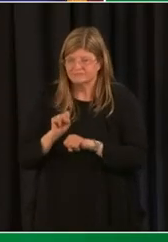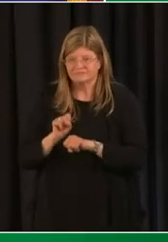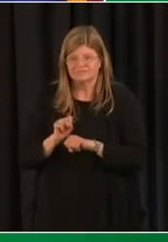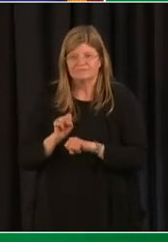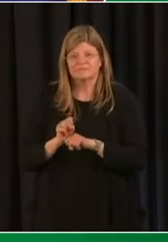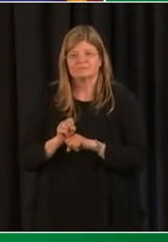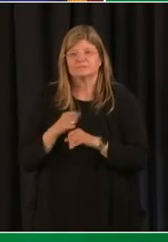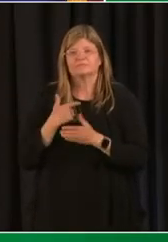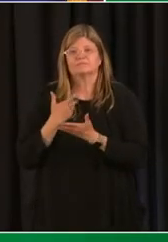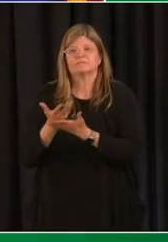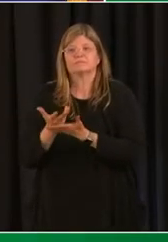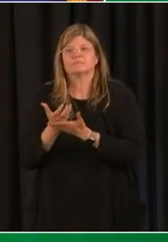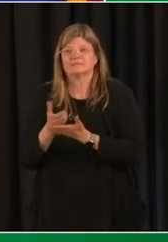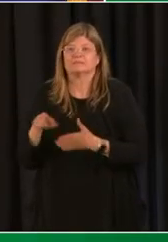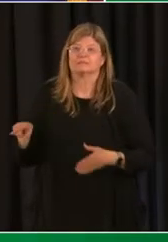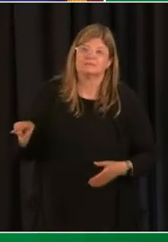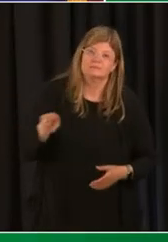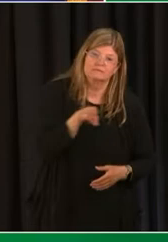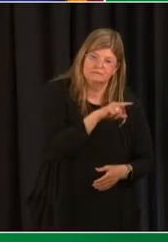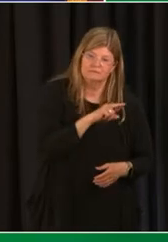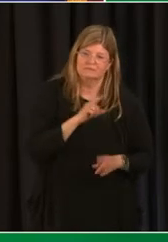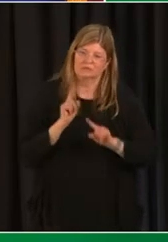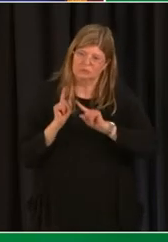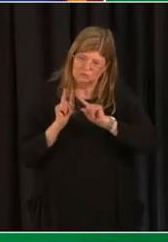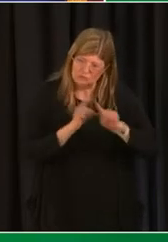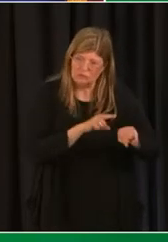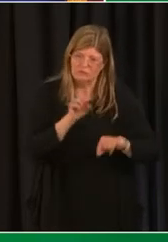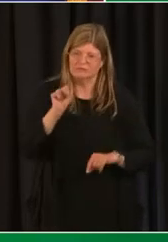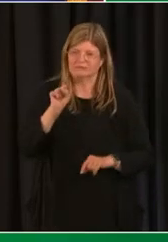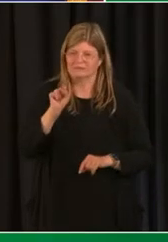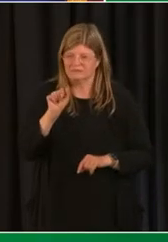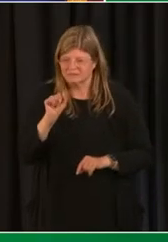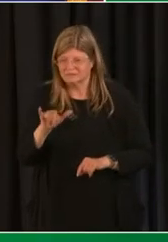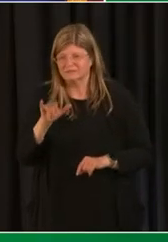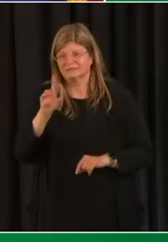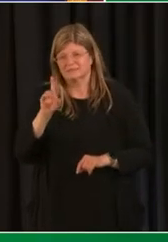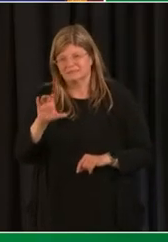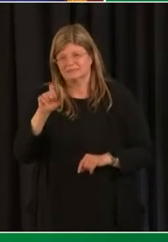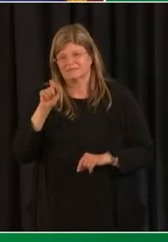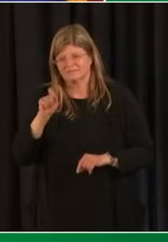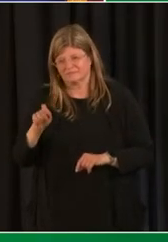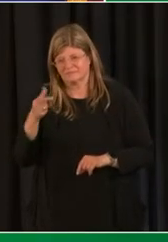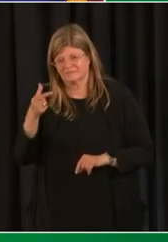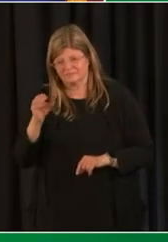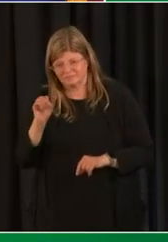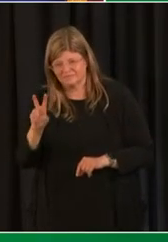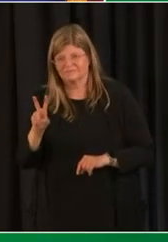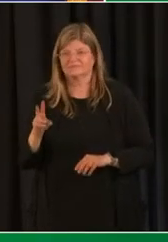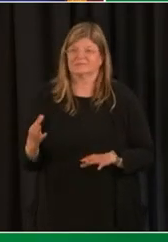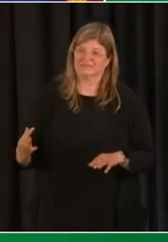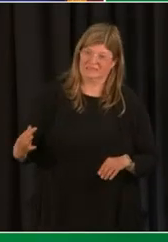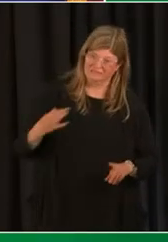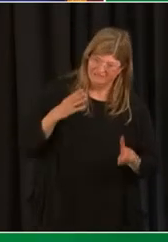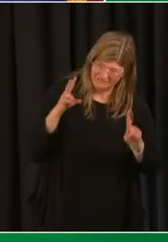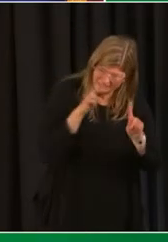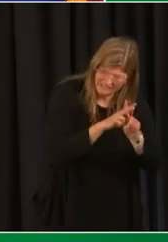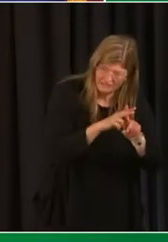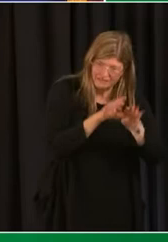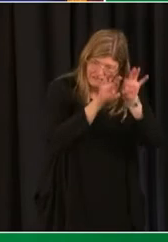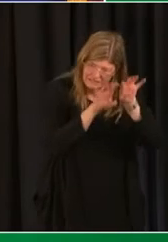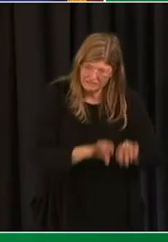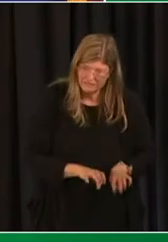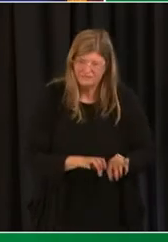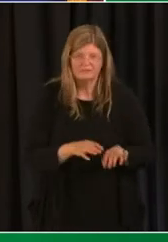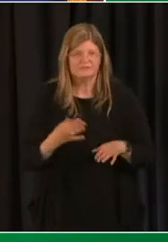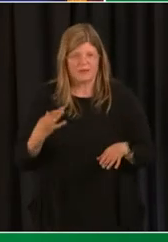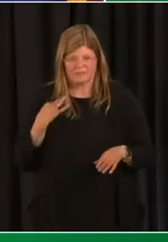are pleading with our residents to go to stay.dc.gov and really apply today and get the application